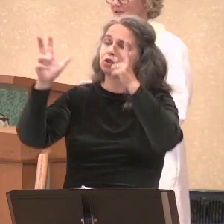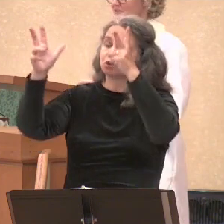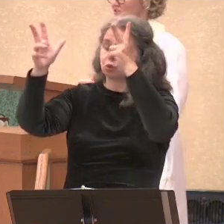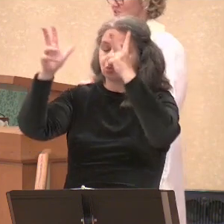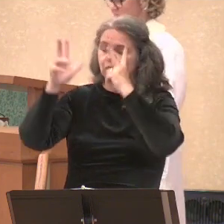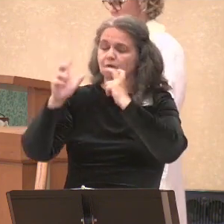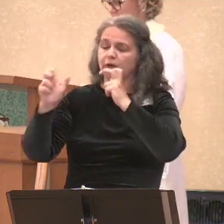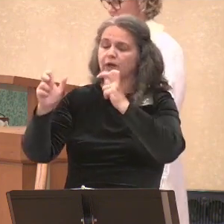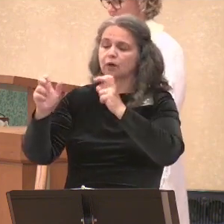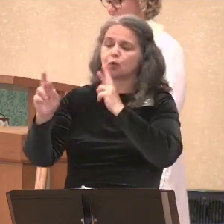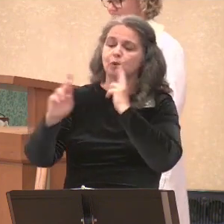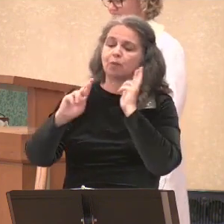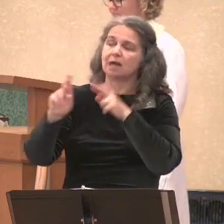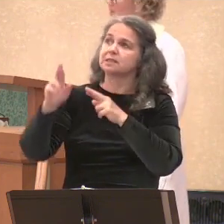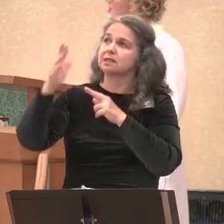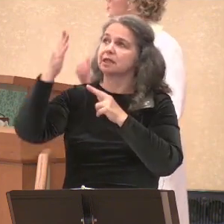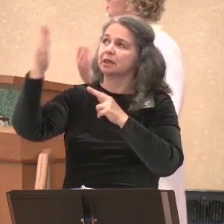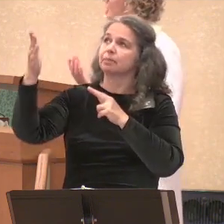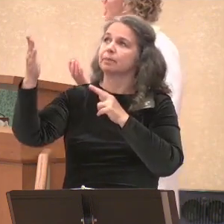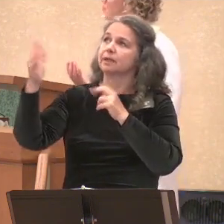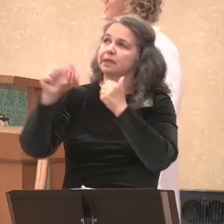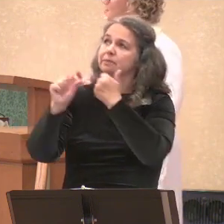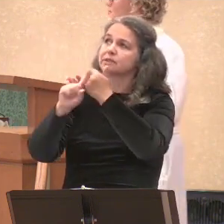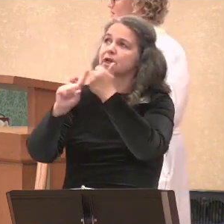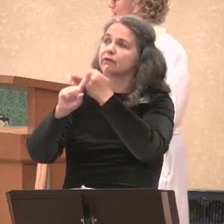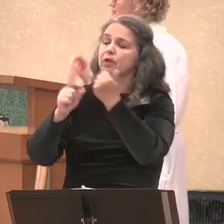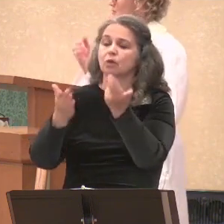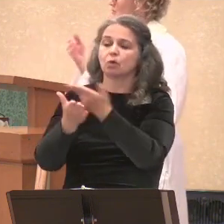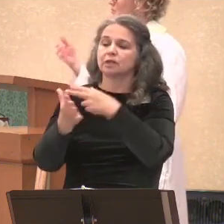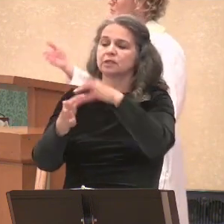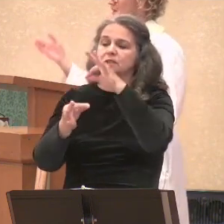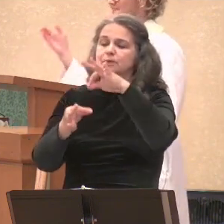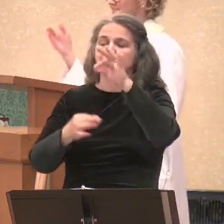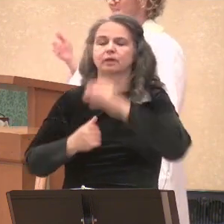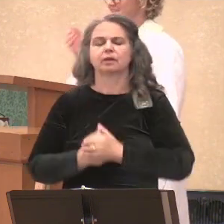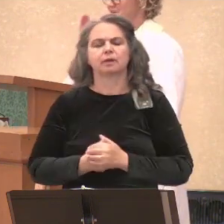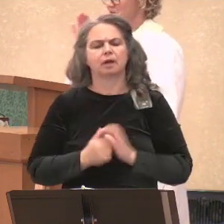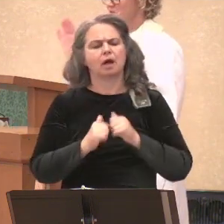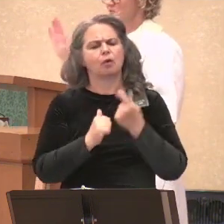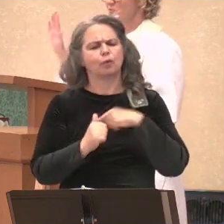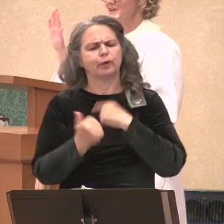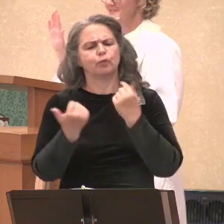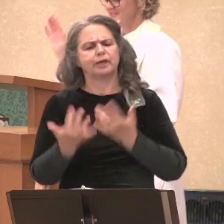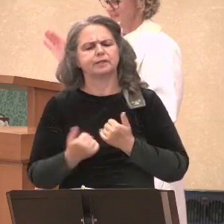Holy Spirit. So how might we